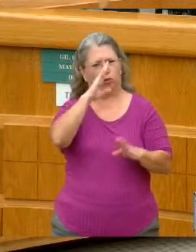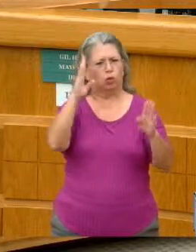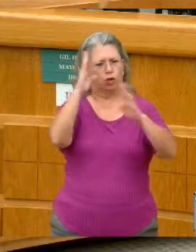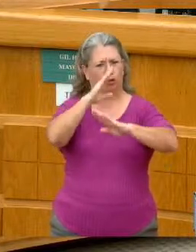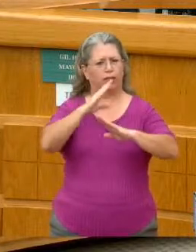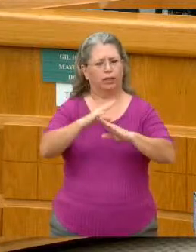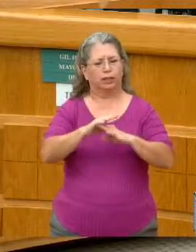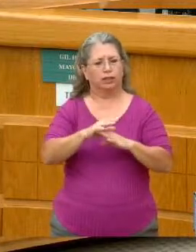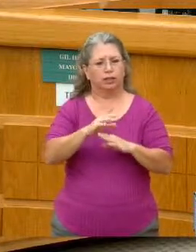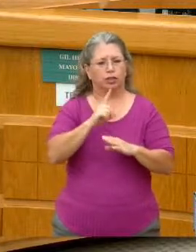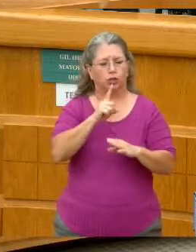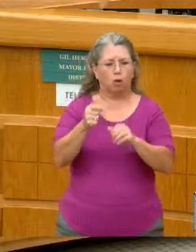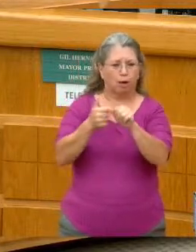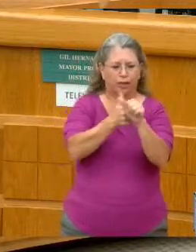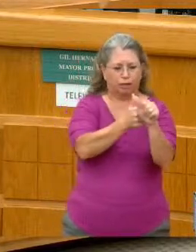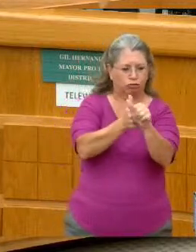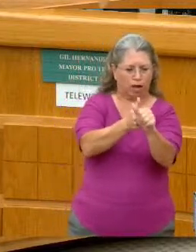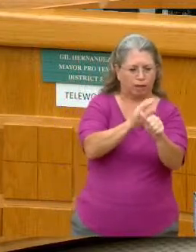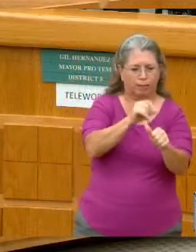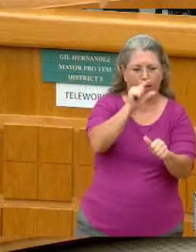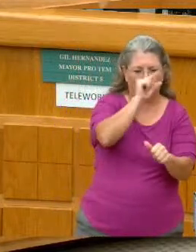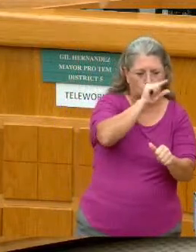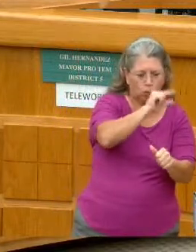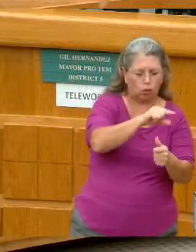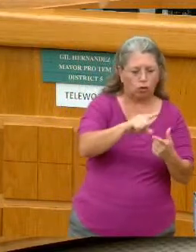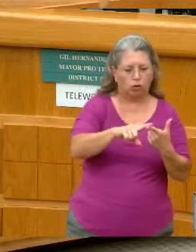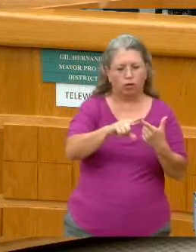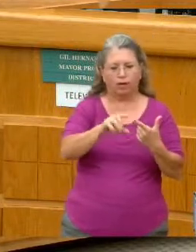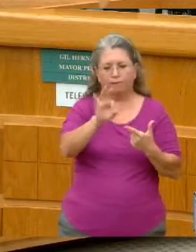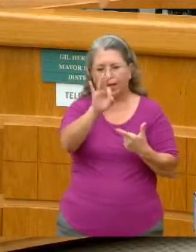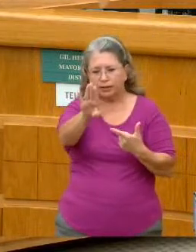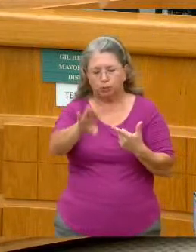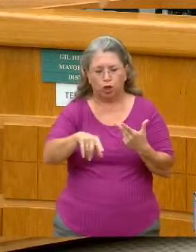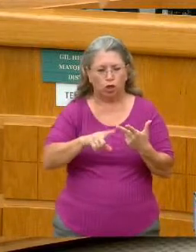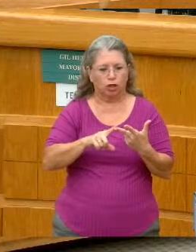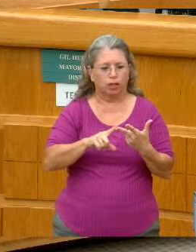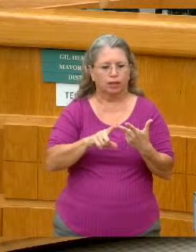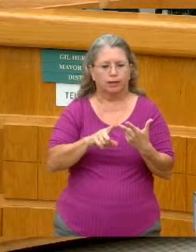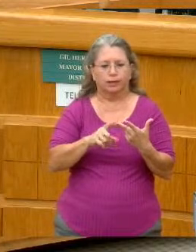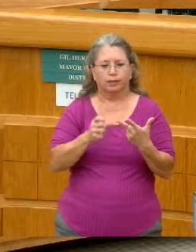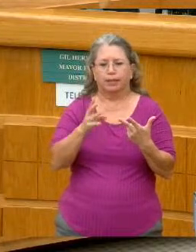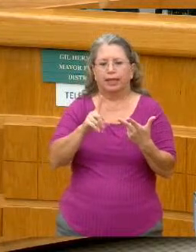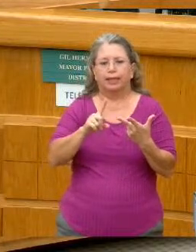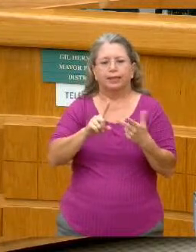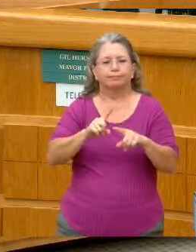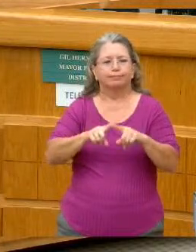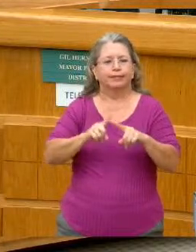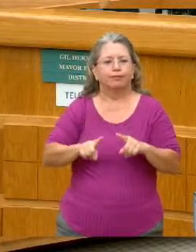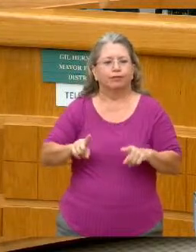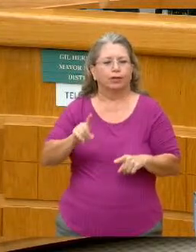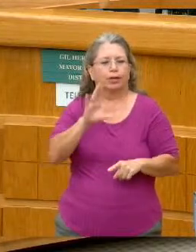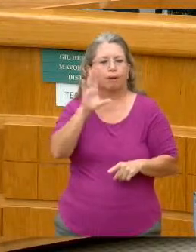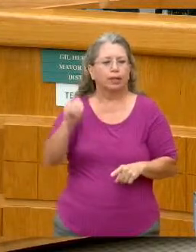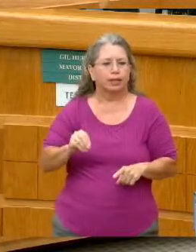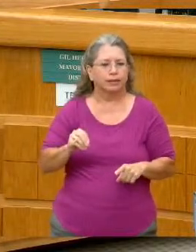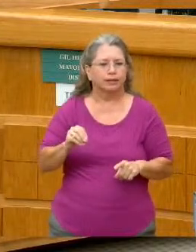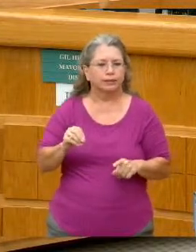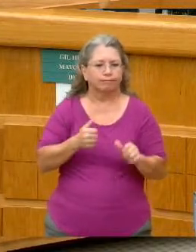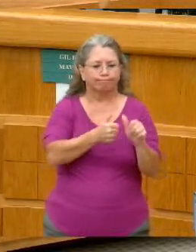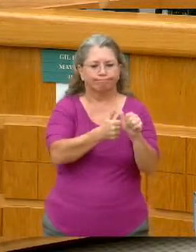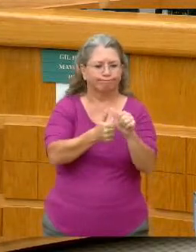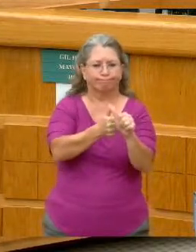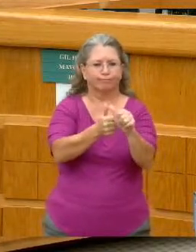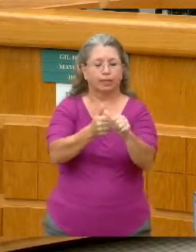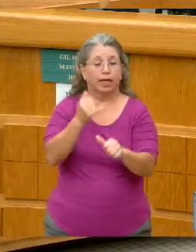by Google, you're getting tracked by Facebook, you're getting tracked by all sorts of companies. And if you have your GPS